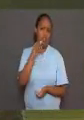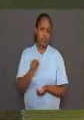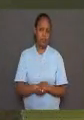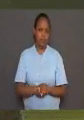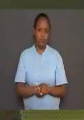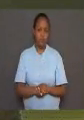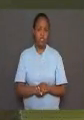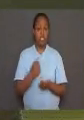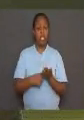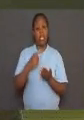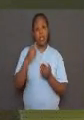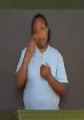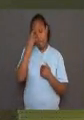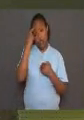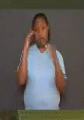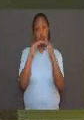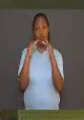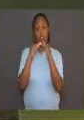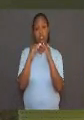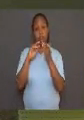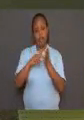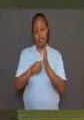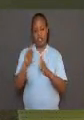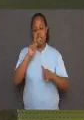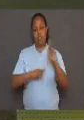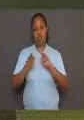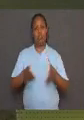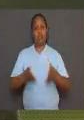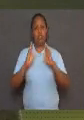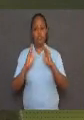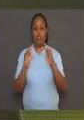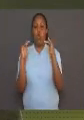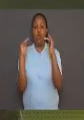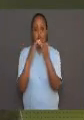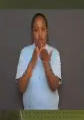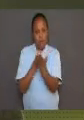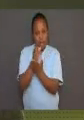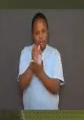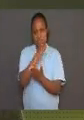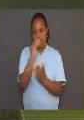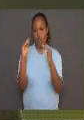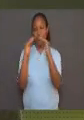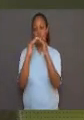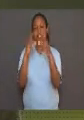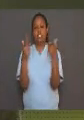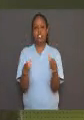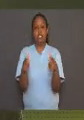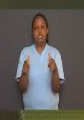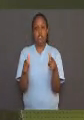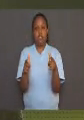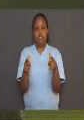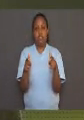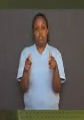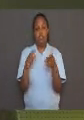Just because equality allows people equal rights and opportunities does